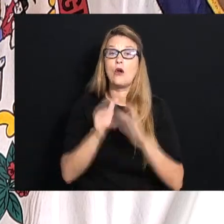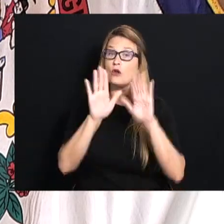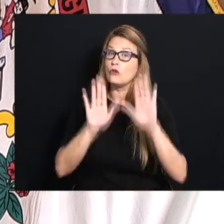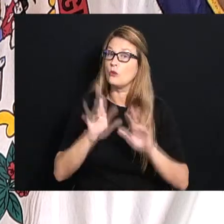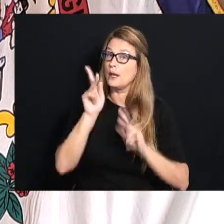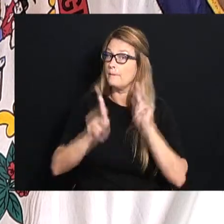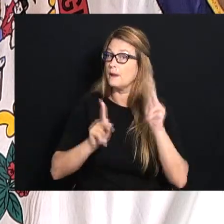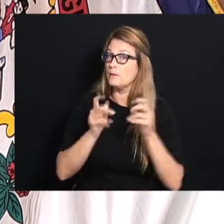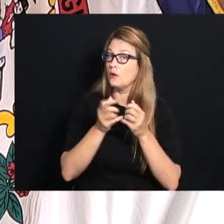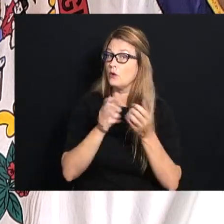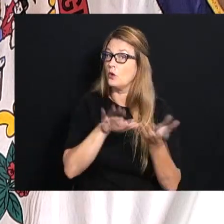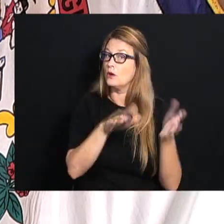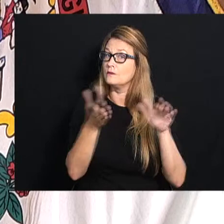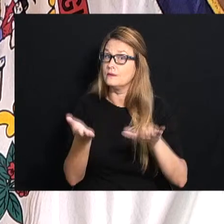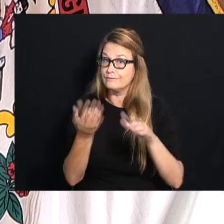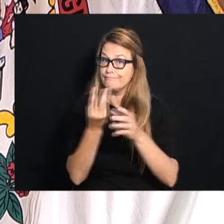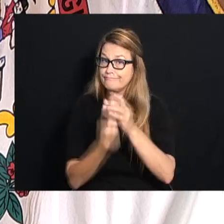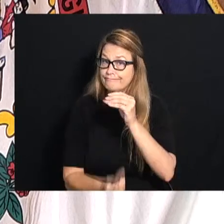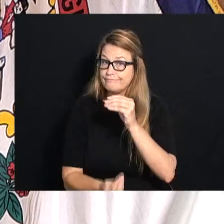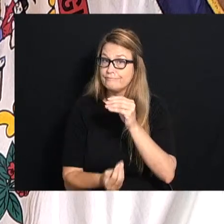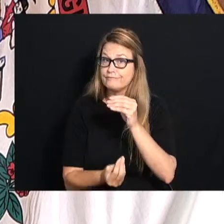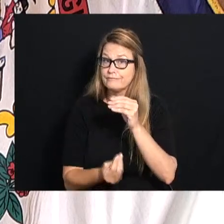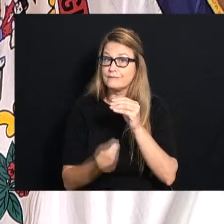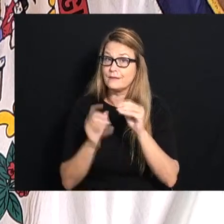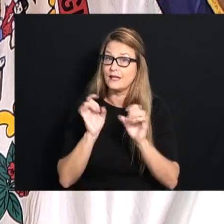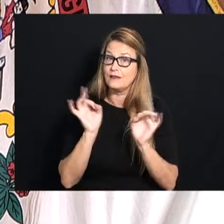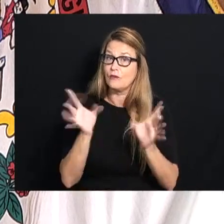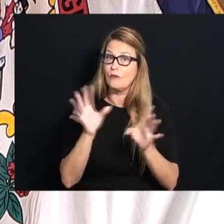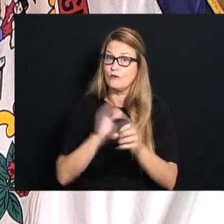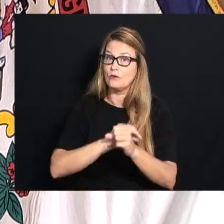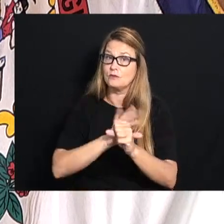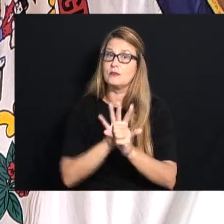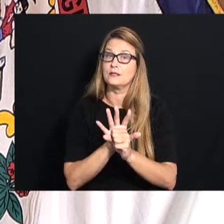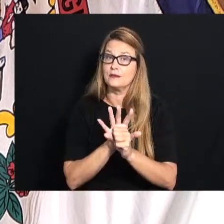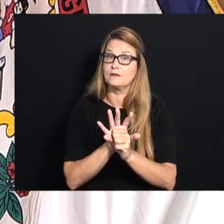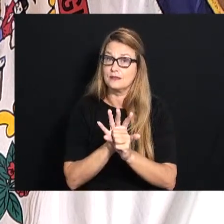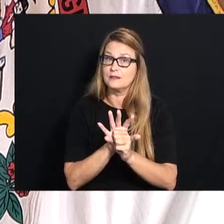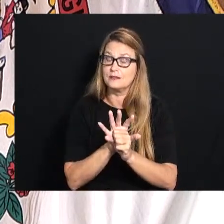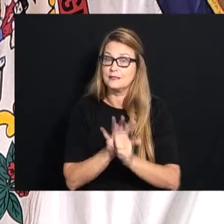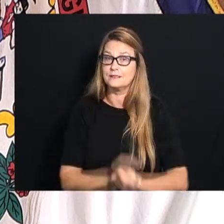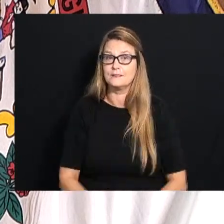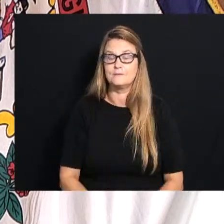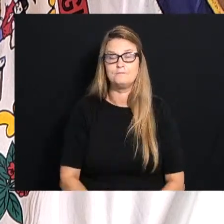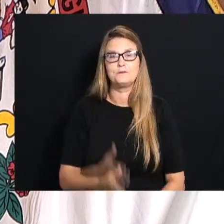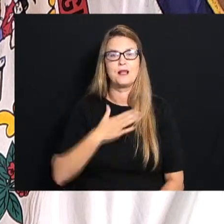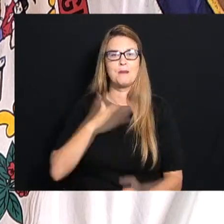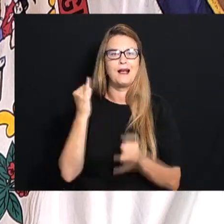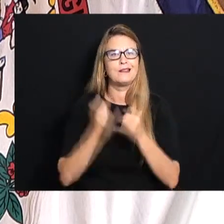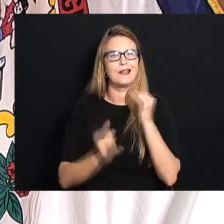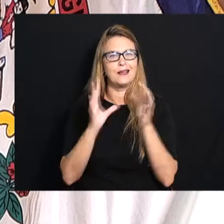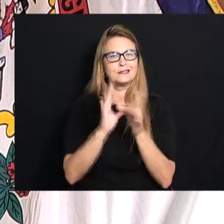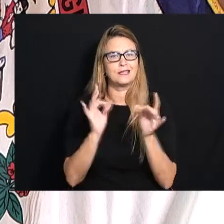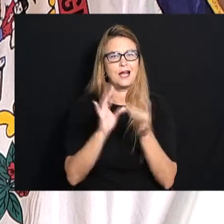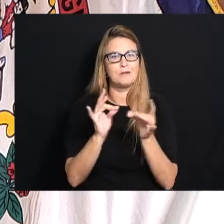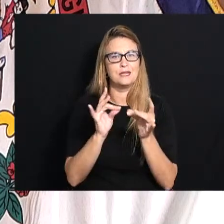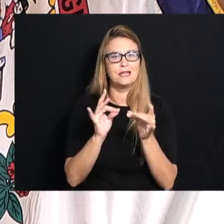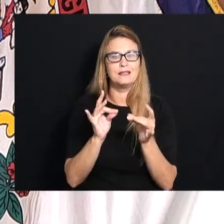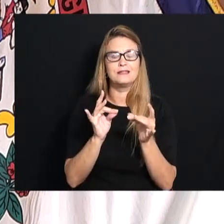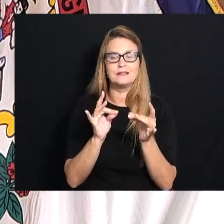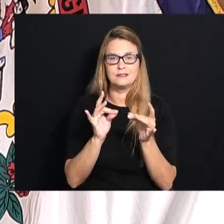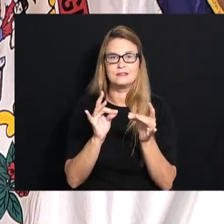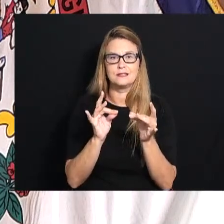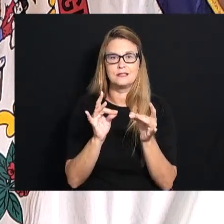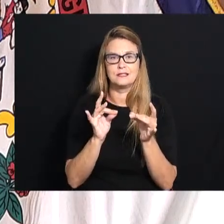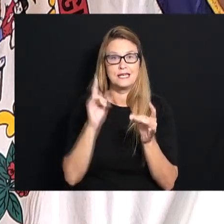we've lost in regard to this terrible pandemic killer. Last thing I got to report is really good stuff.